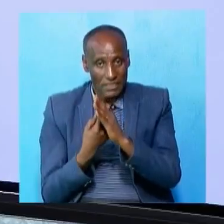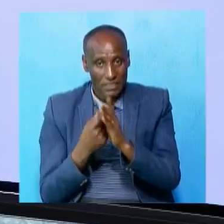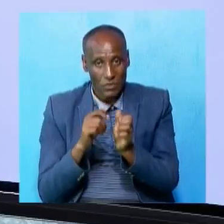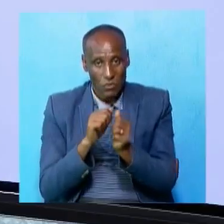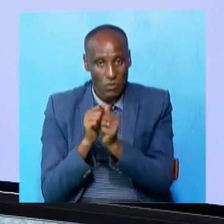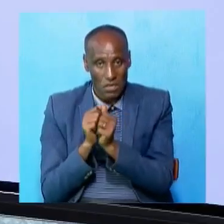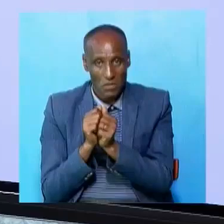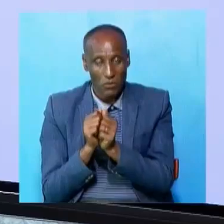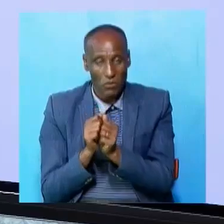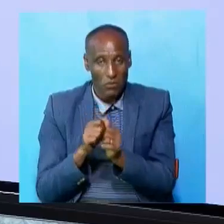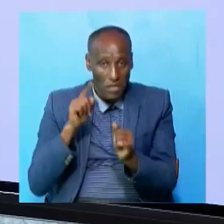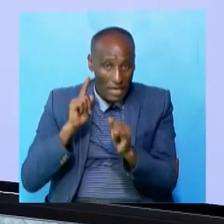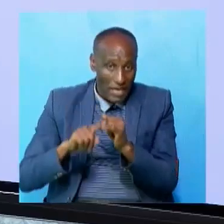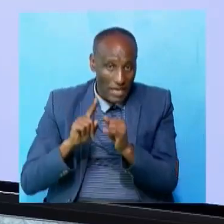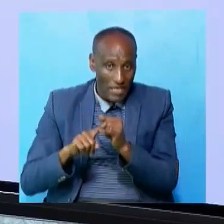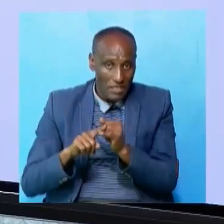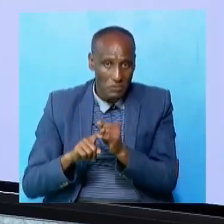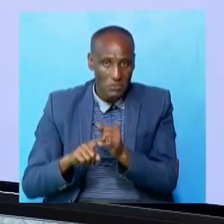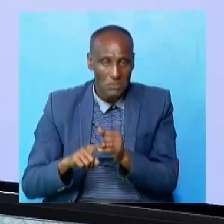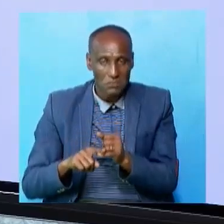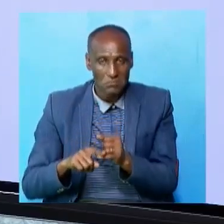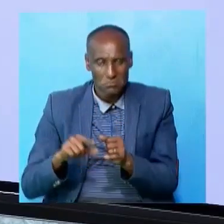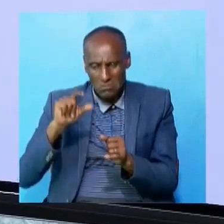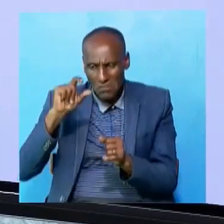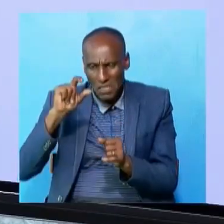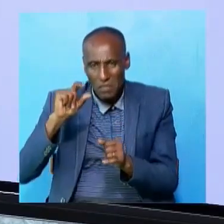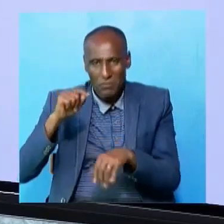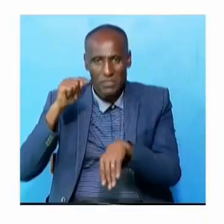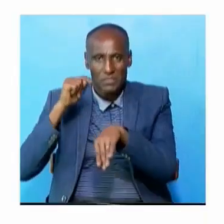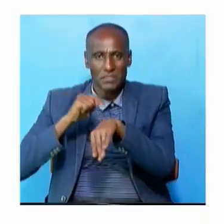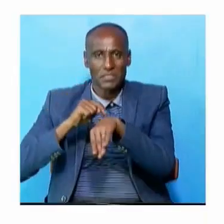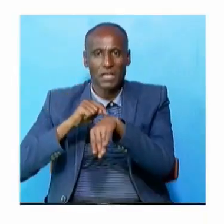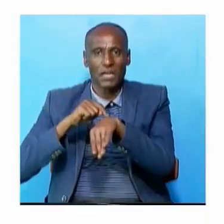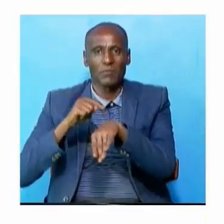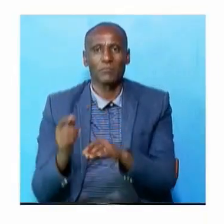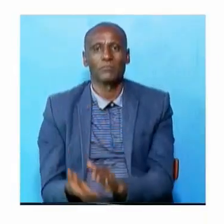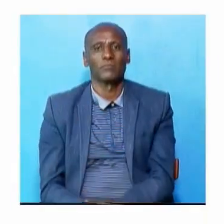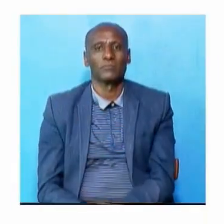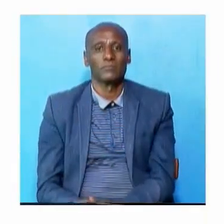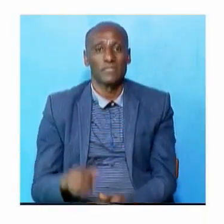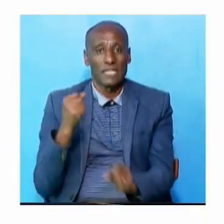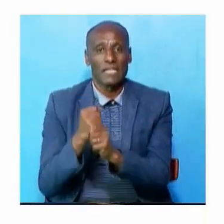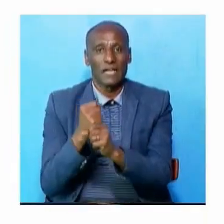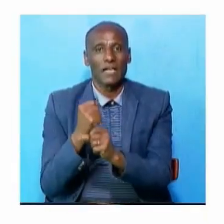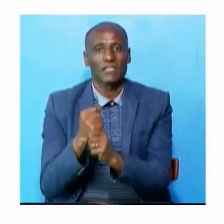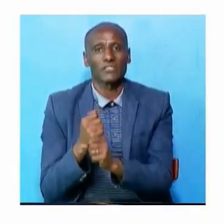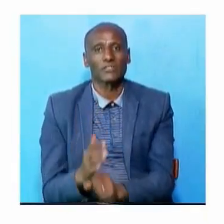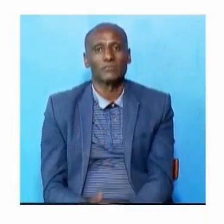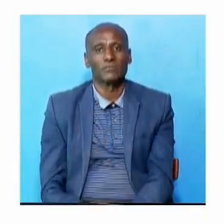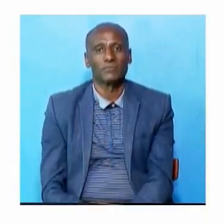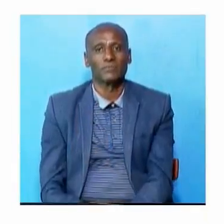time. Yes? A simple past. In a simple past, the action